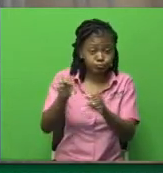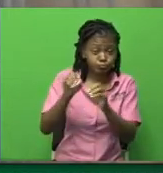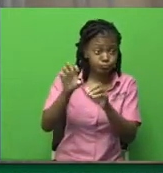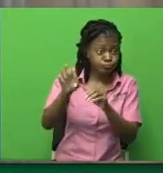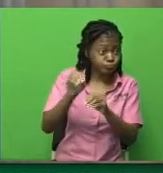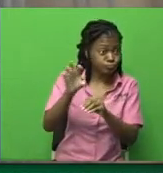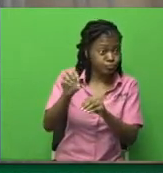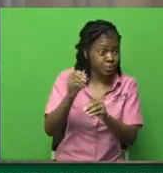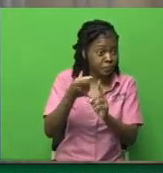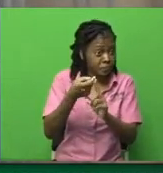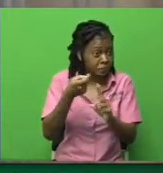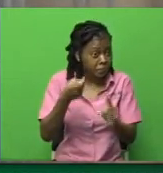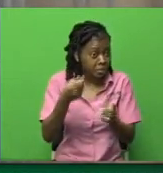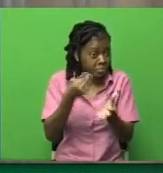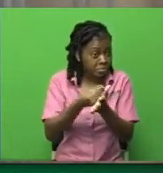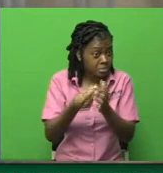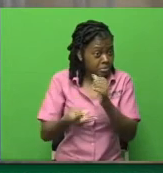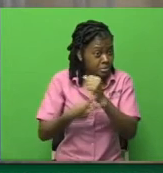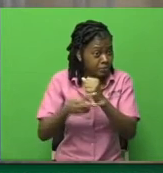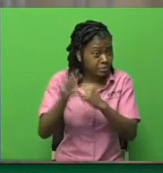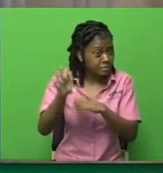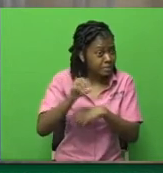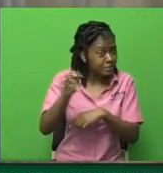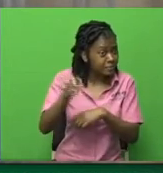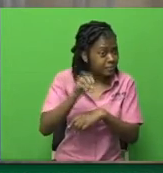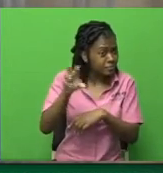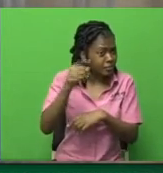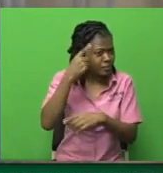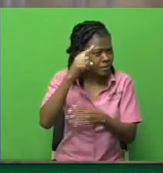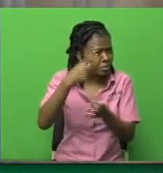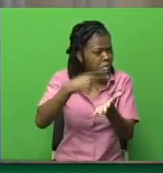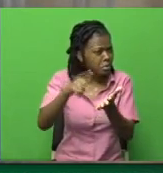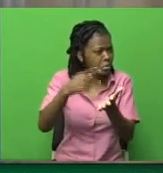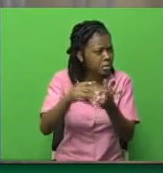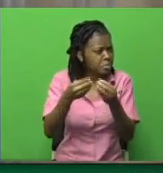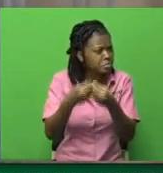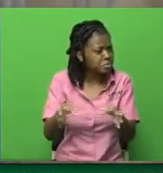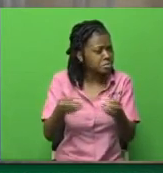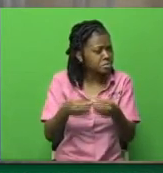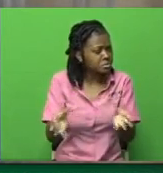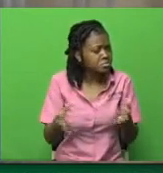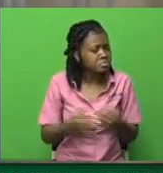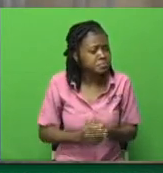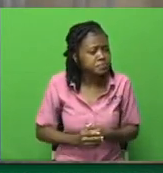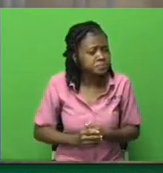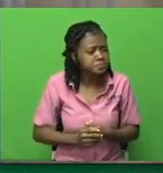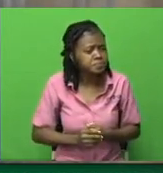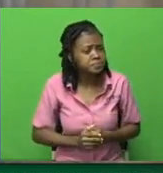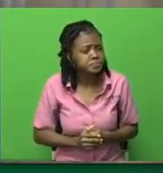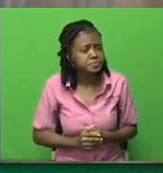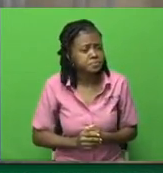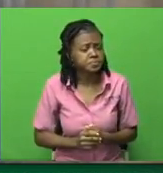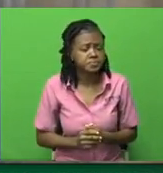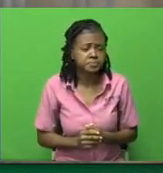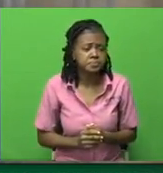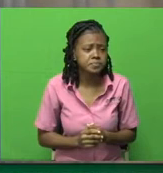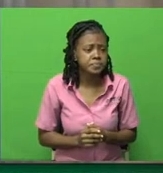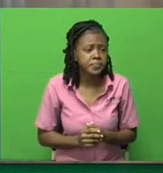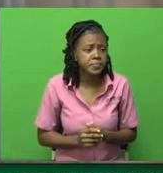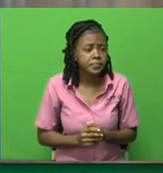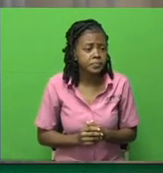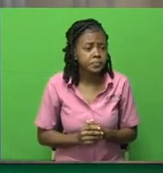total TT 21 billion to fund expenditure which otherwise you would have had to finance true borrowings